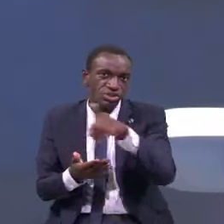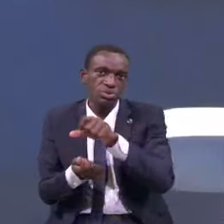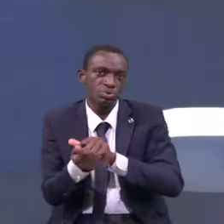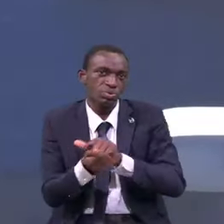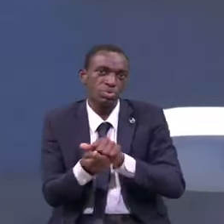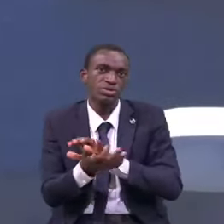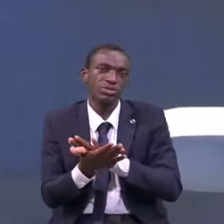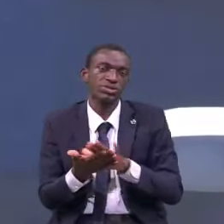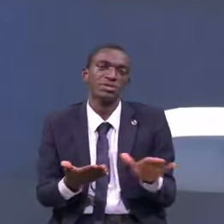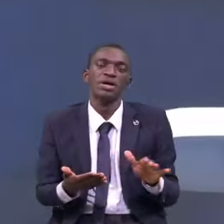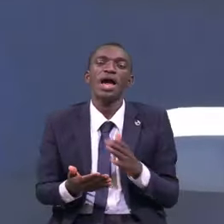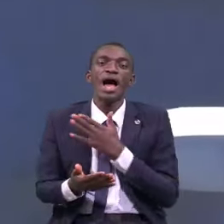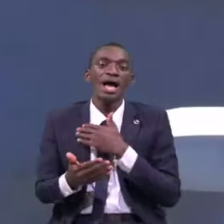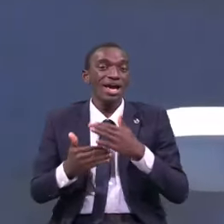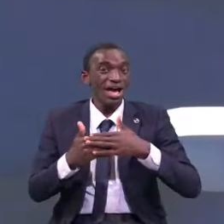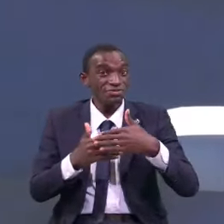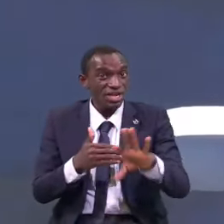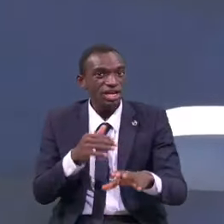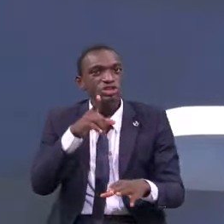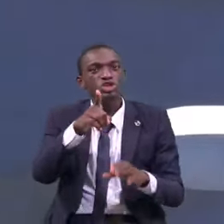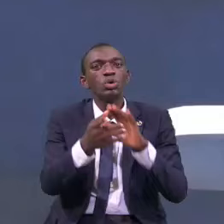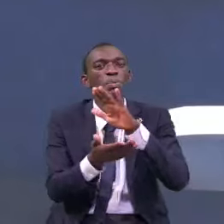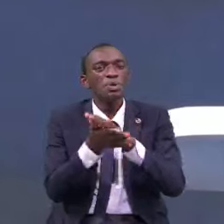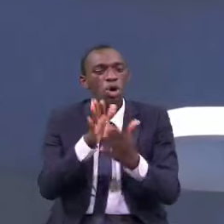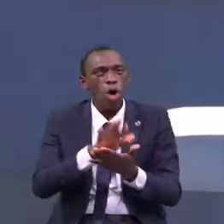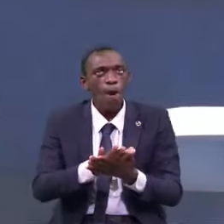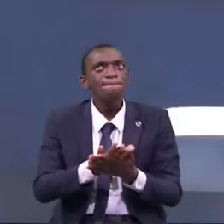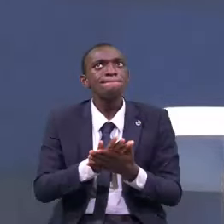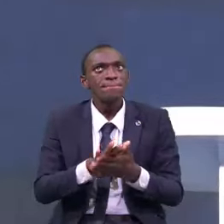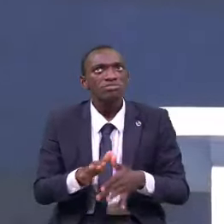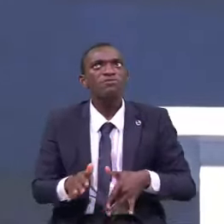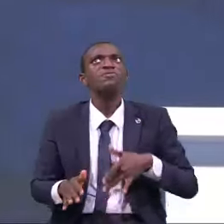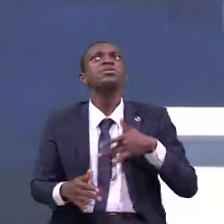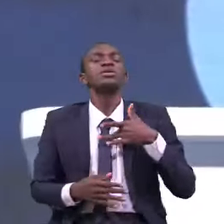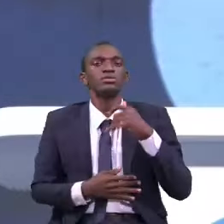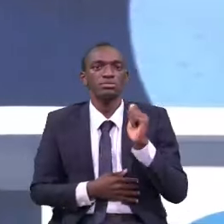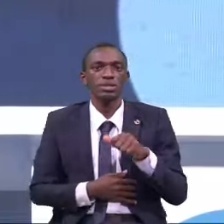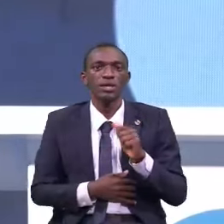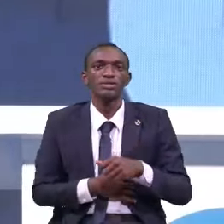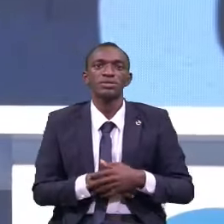After that cleansing, you become sensitive.